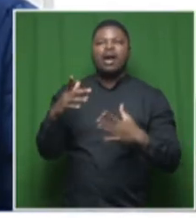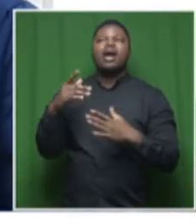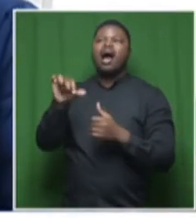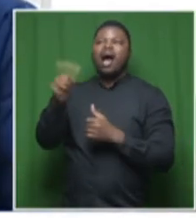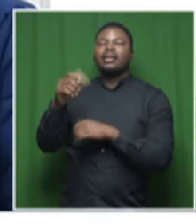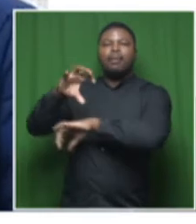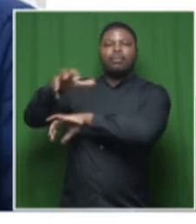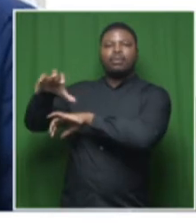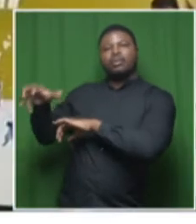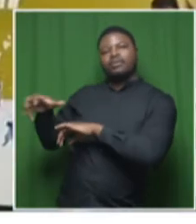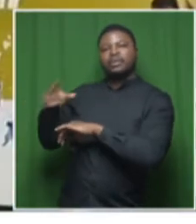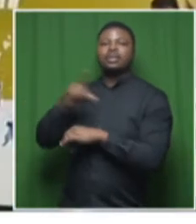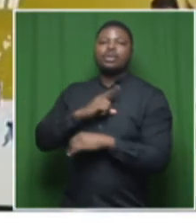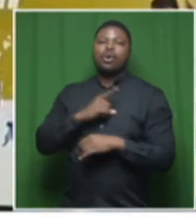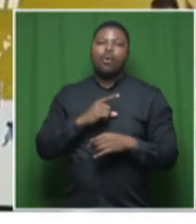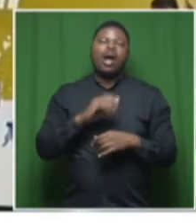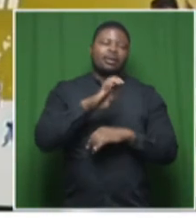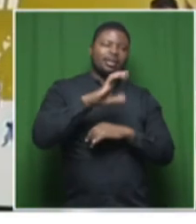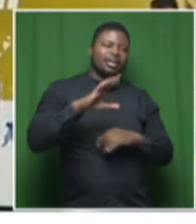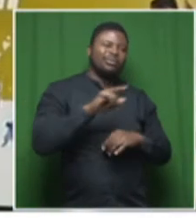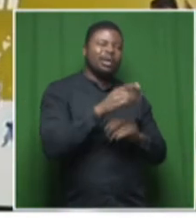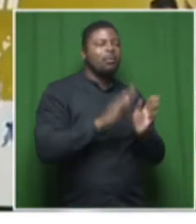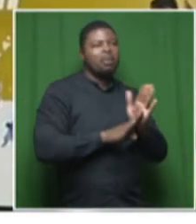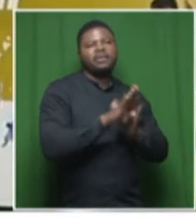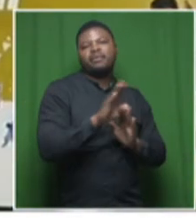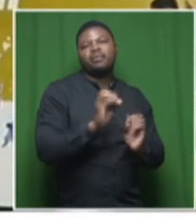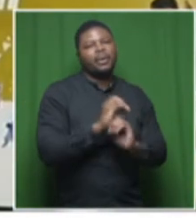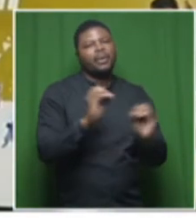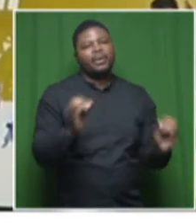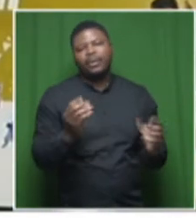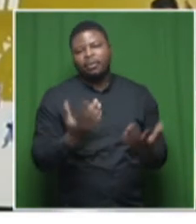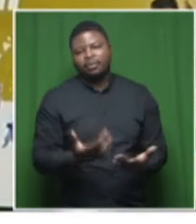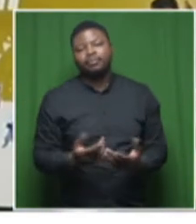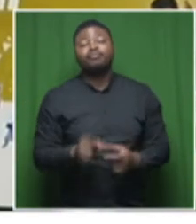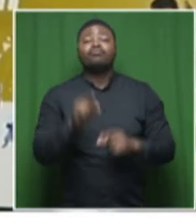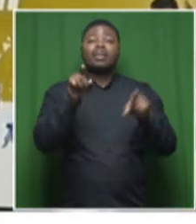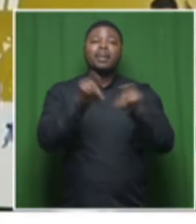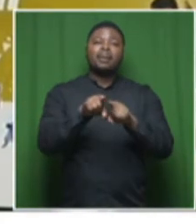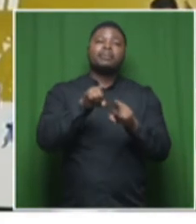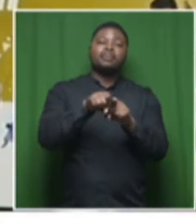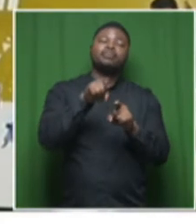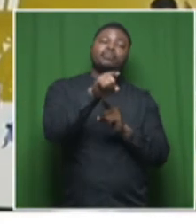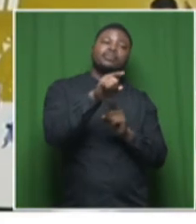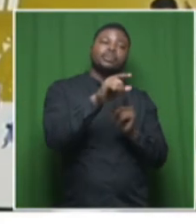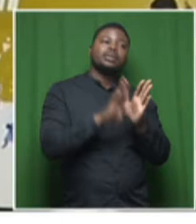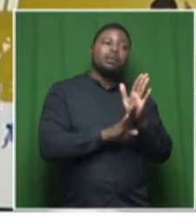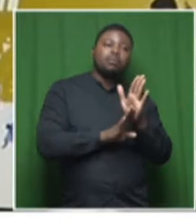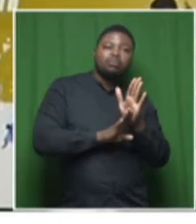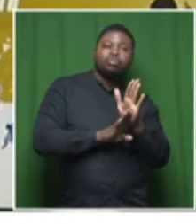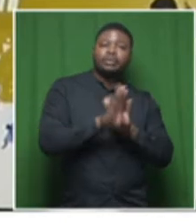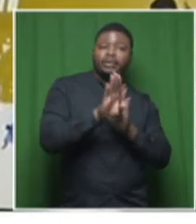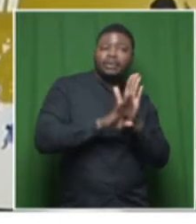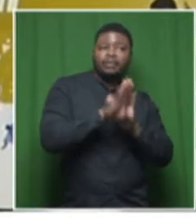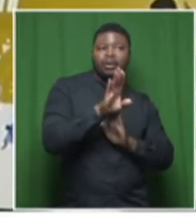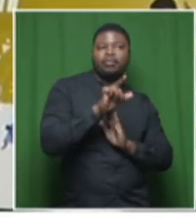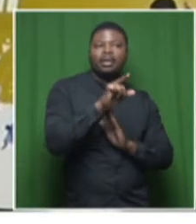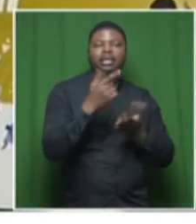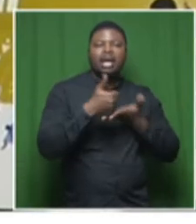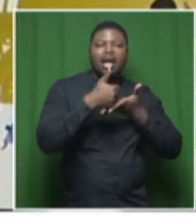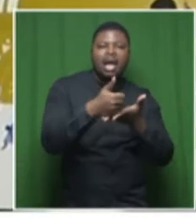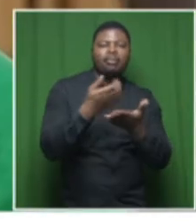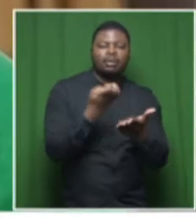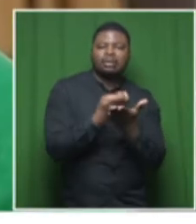this industry. These productions also have a potential to unlock economic opportunities in